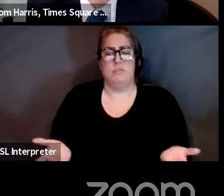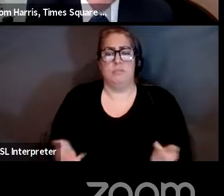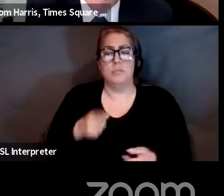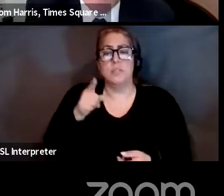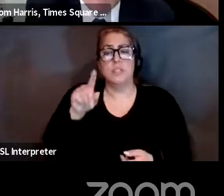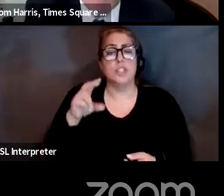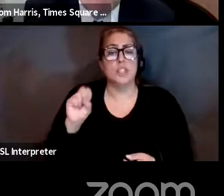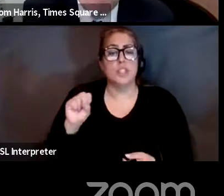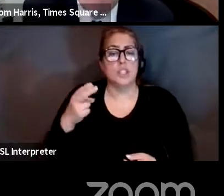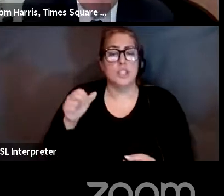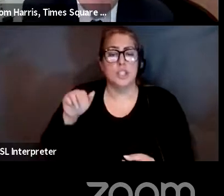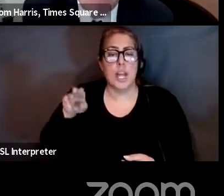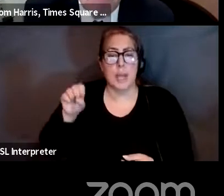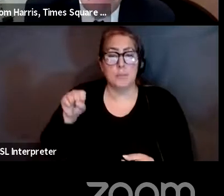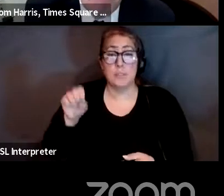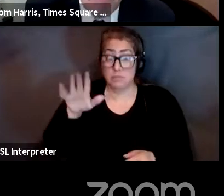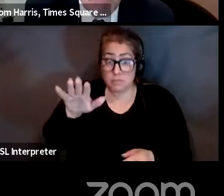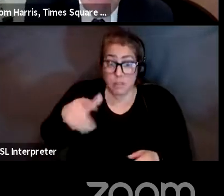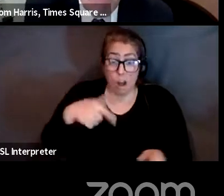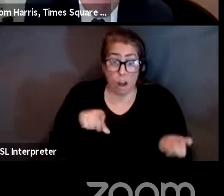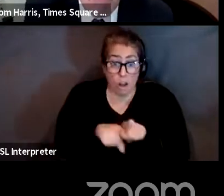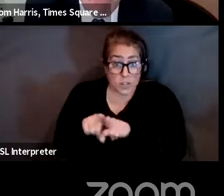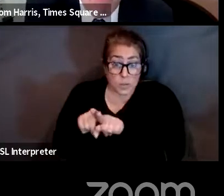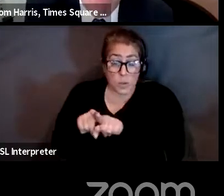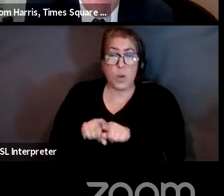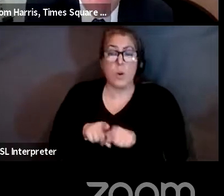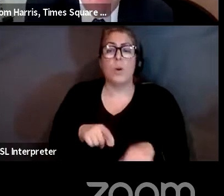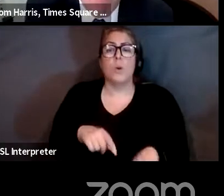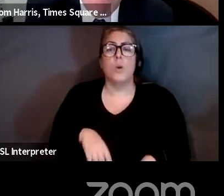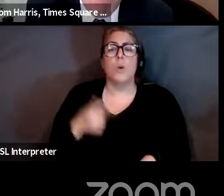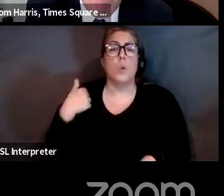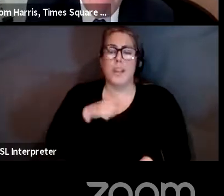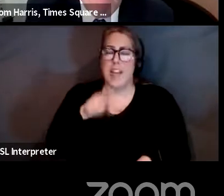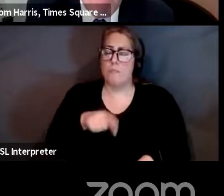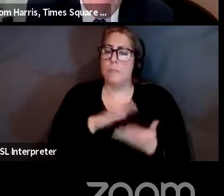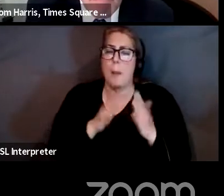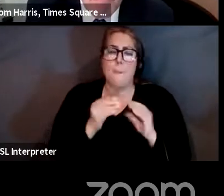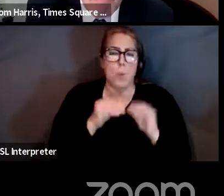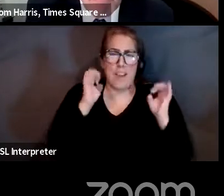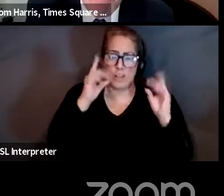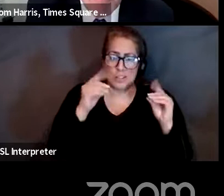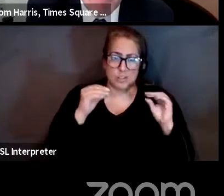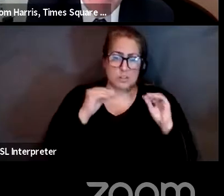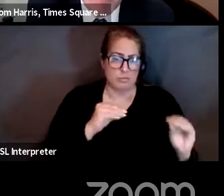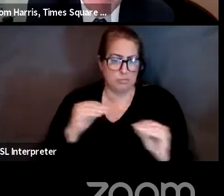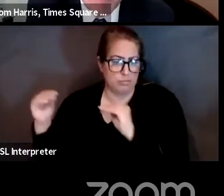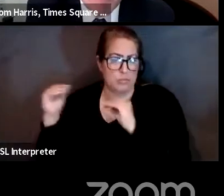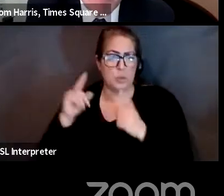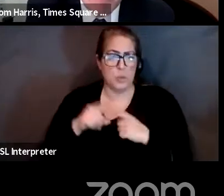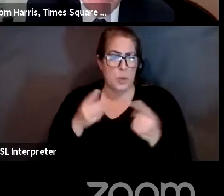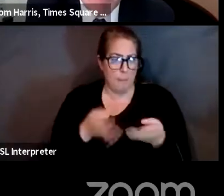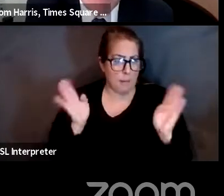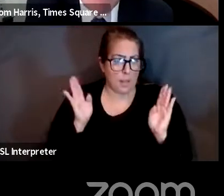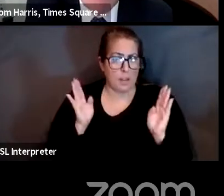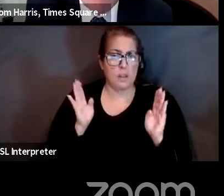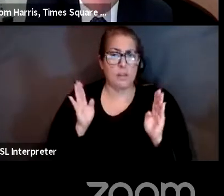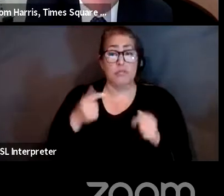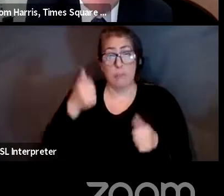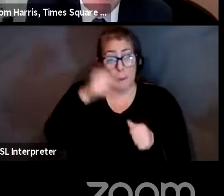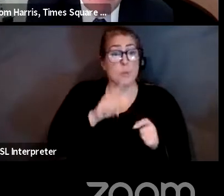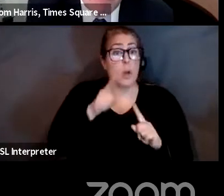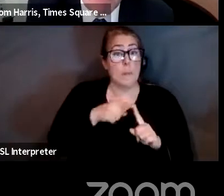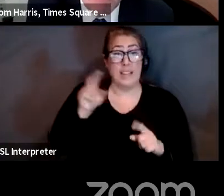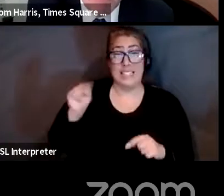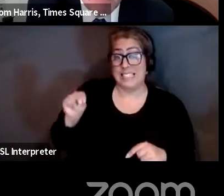Yeah, we also have to be more educational to the general public. I think we would talk about NIMBYism